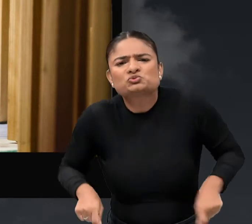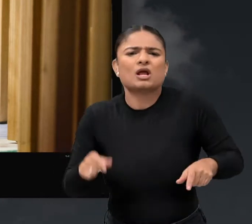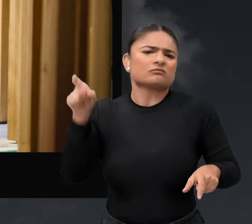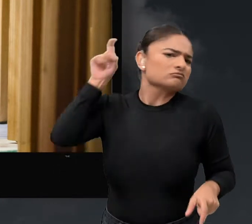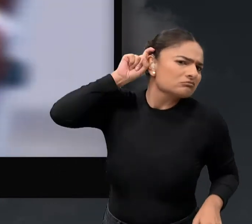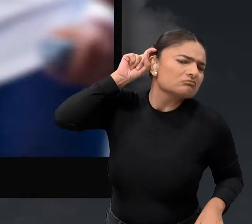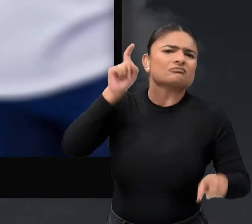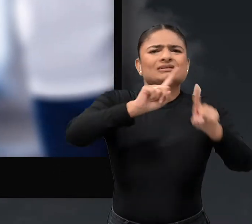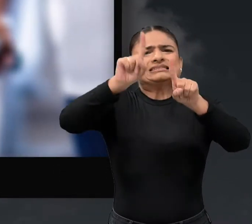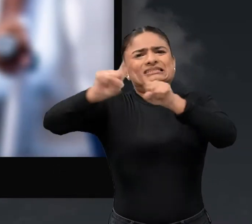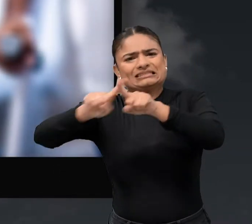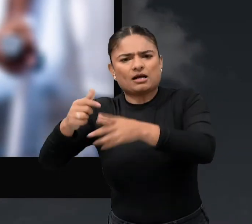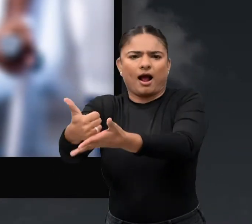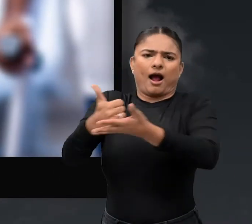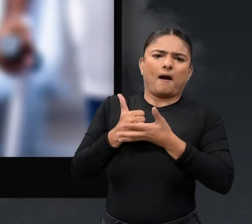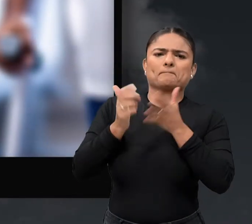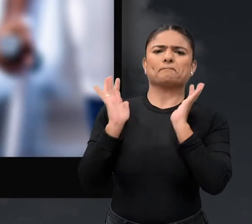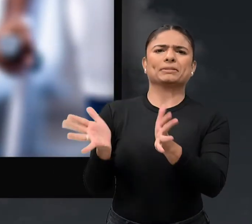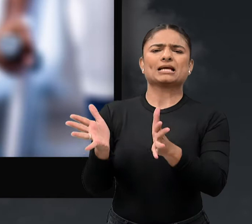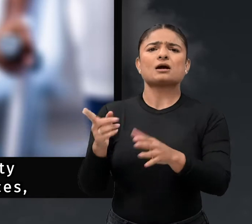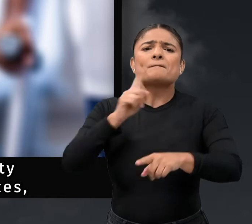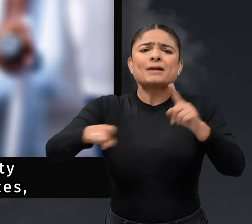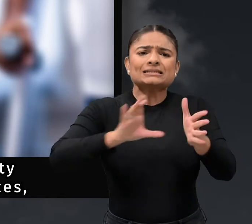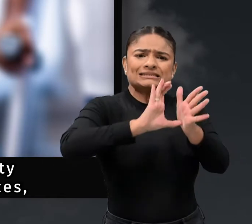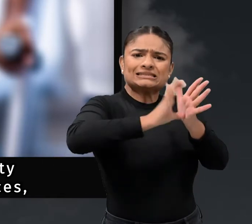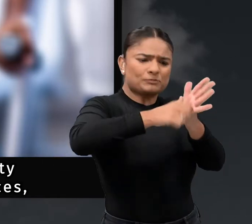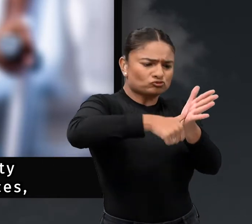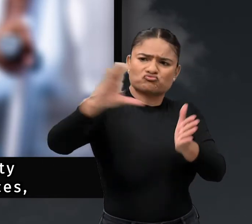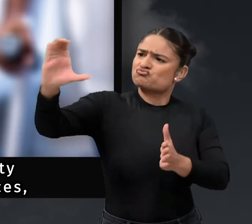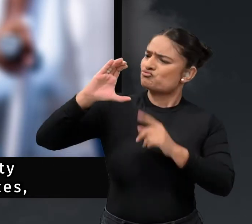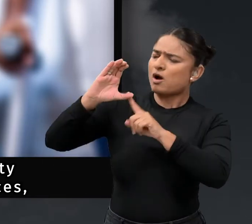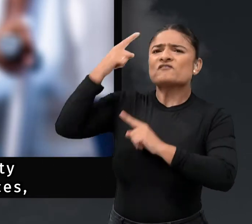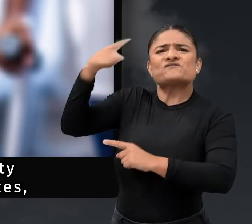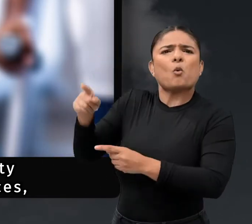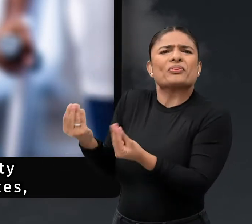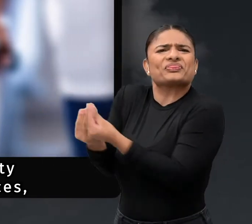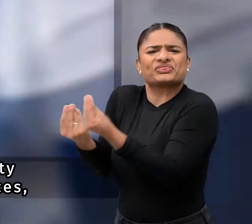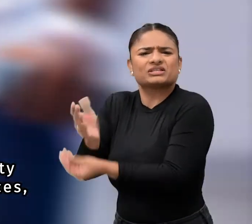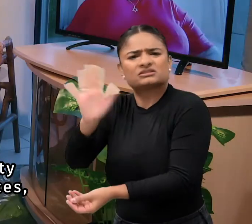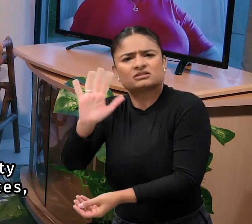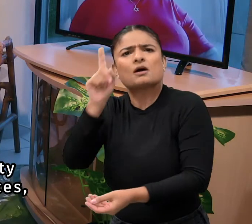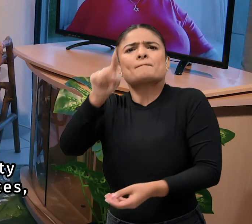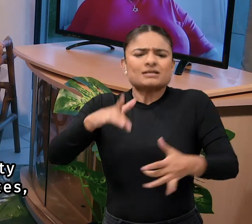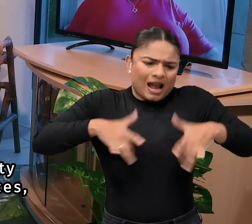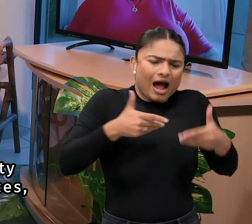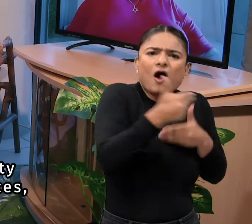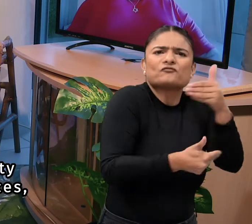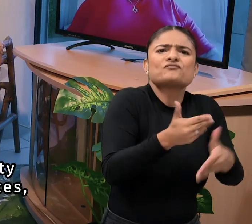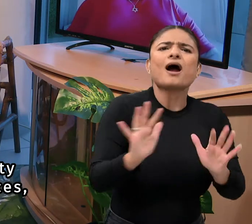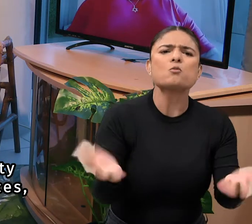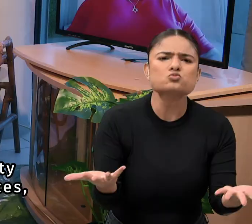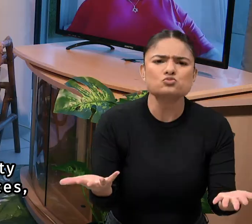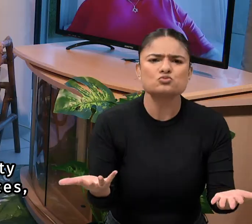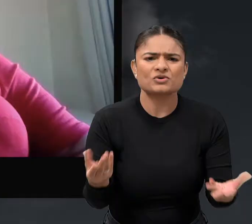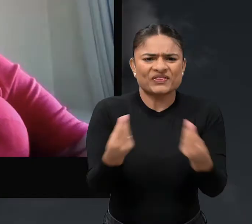procures en masse assistive devices, and then instead of giving a disability grant, hand out decent